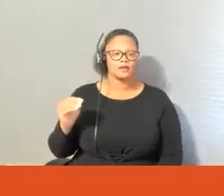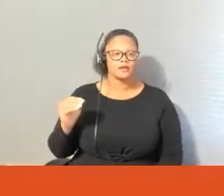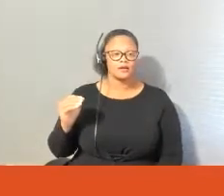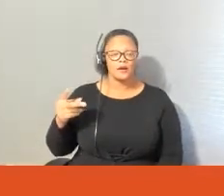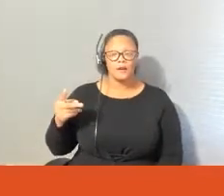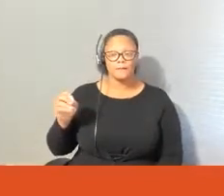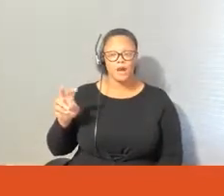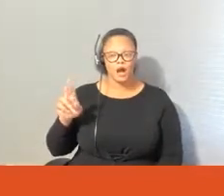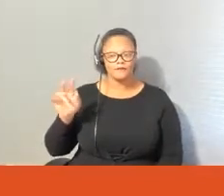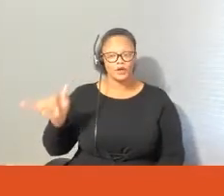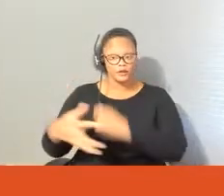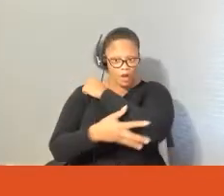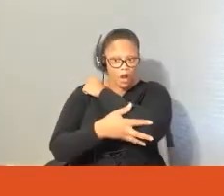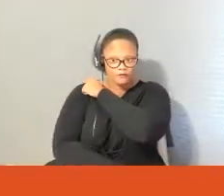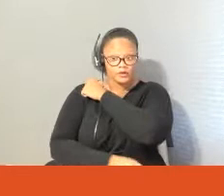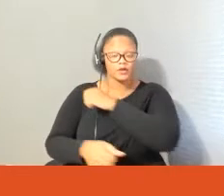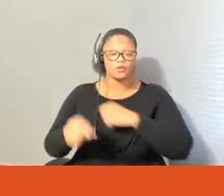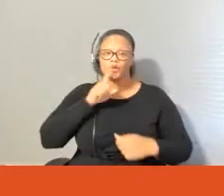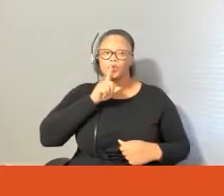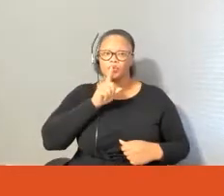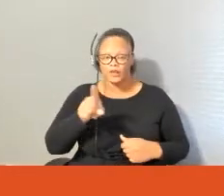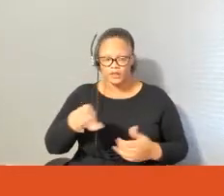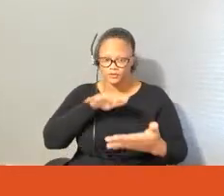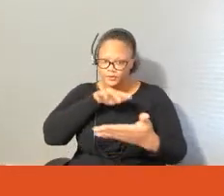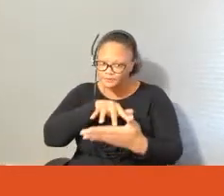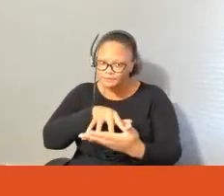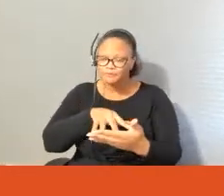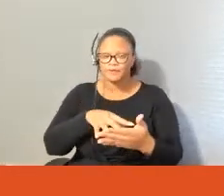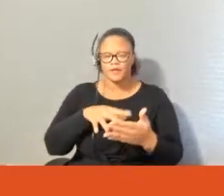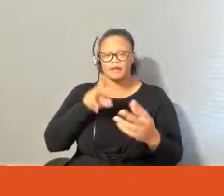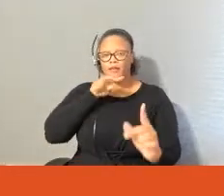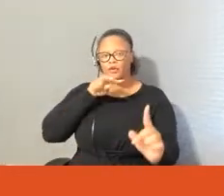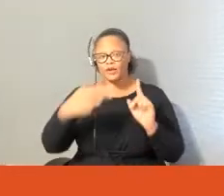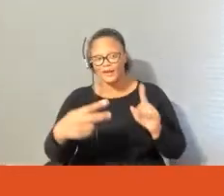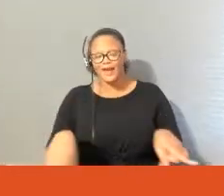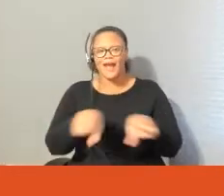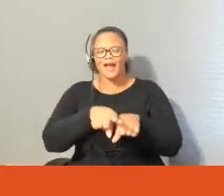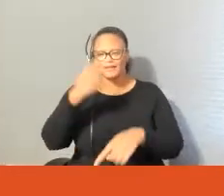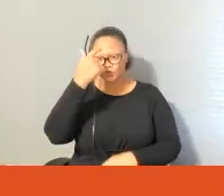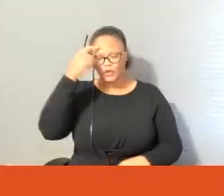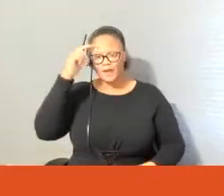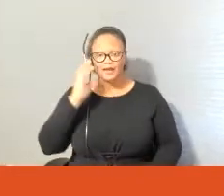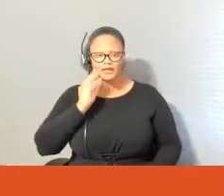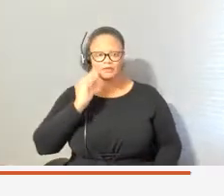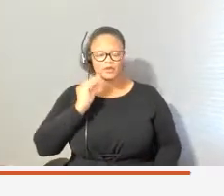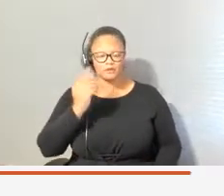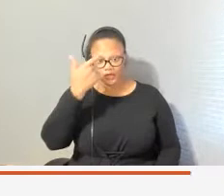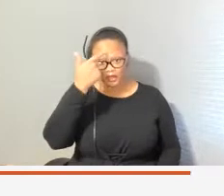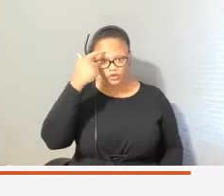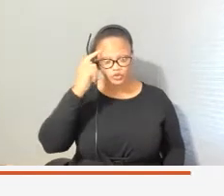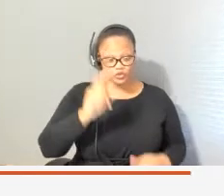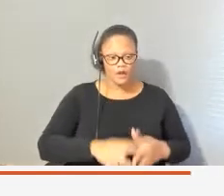something that we really need to be looking at as a traumatic experience, because trauma opens the door for other